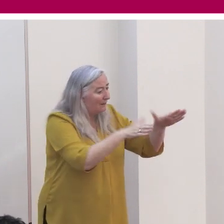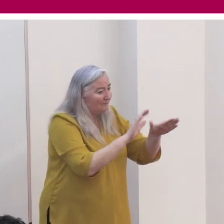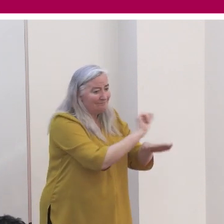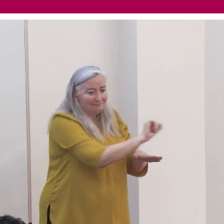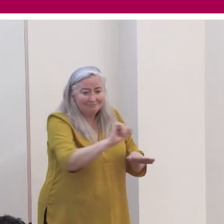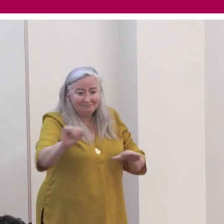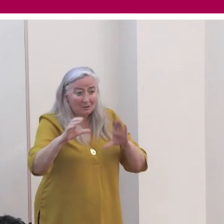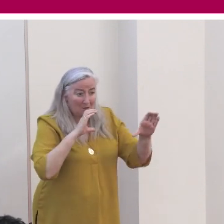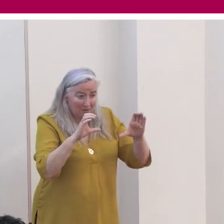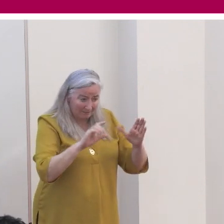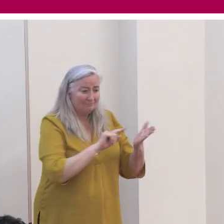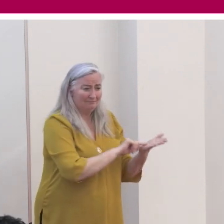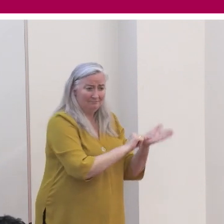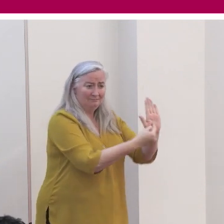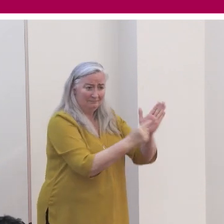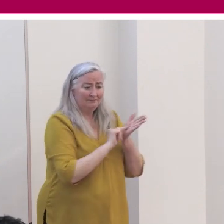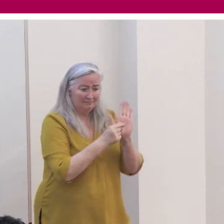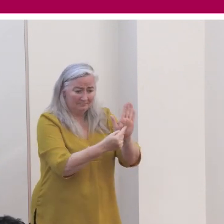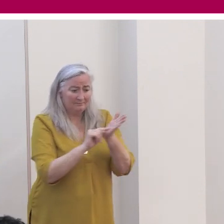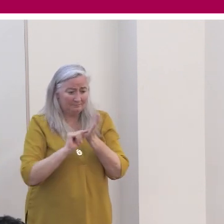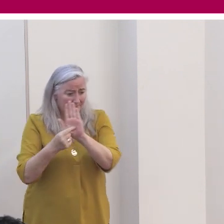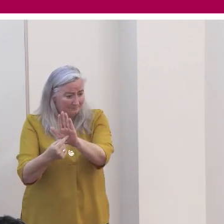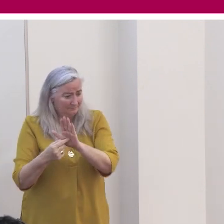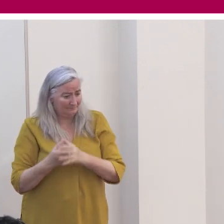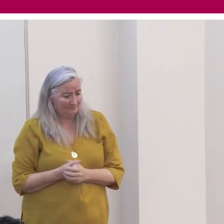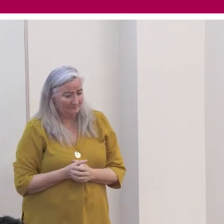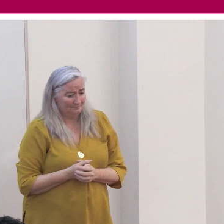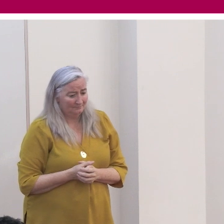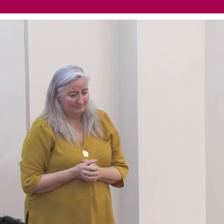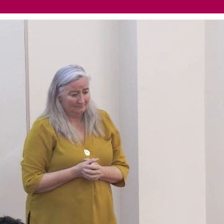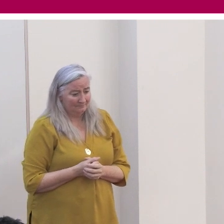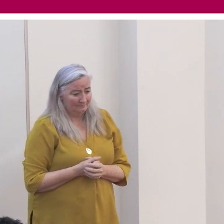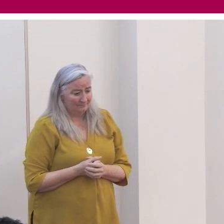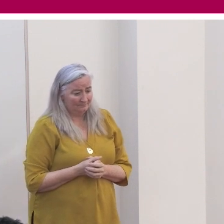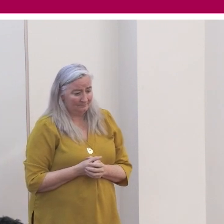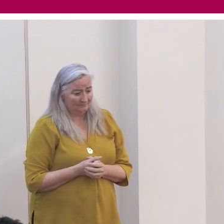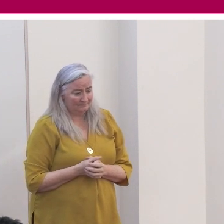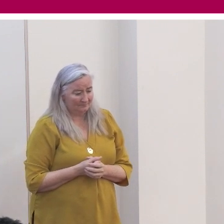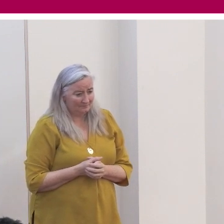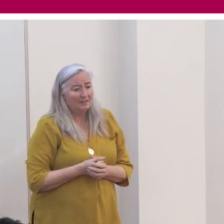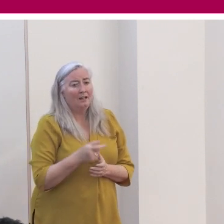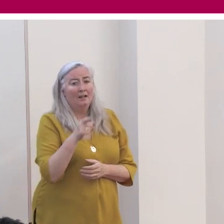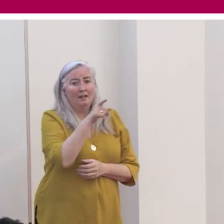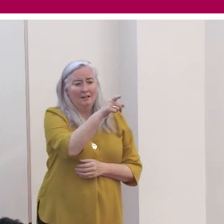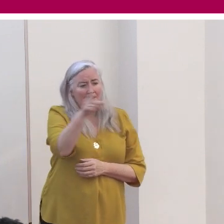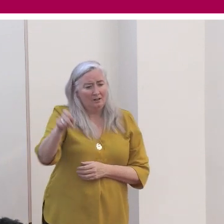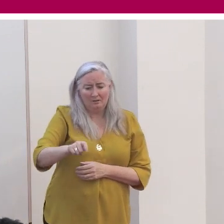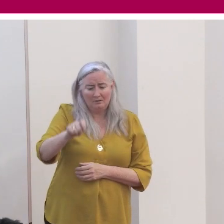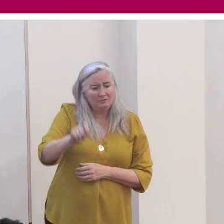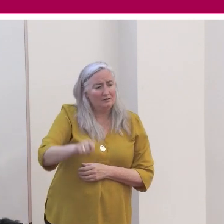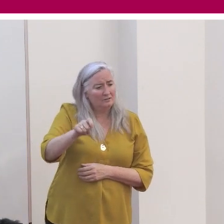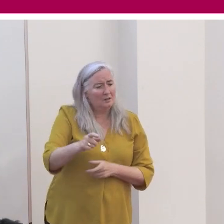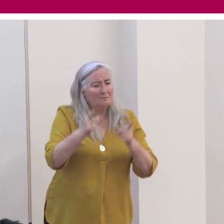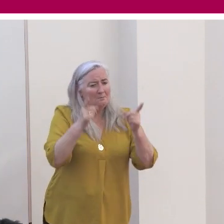also must be flexible to be able to react to the individual person, and also give them the voice and space for their individual narratives,